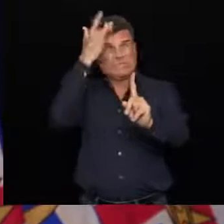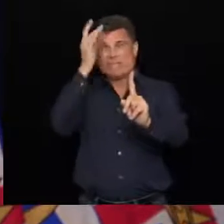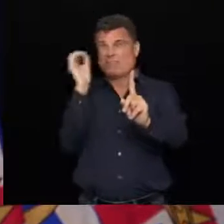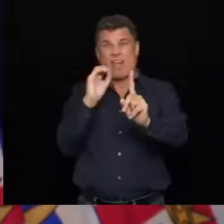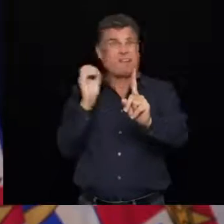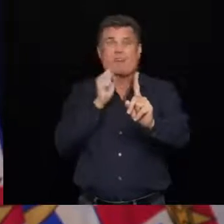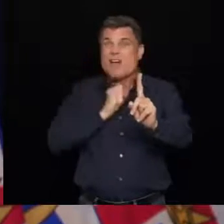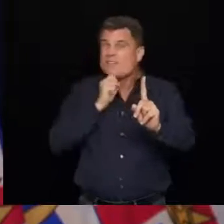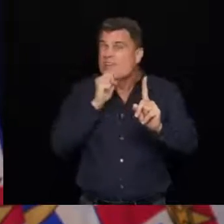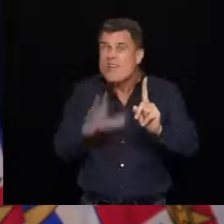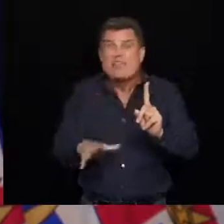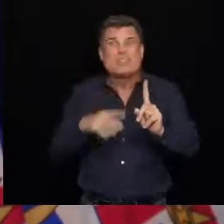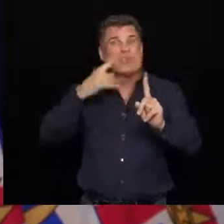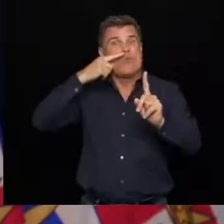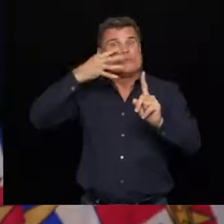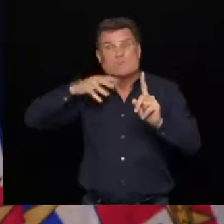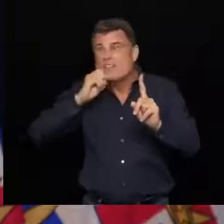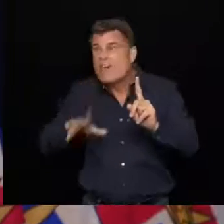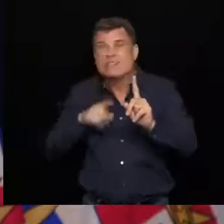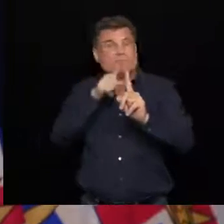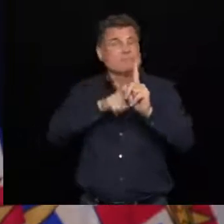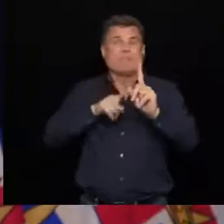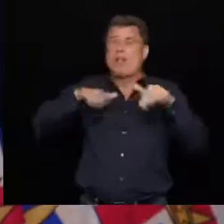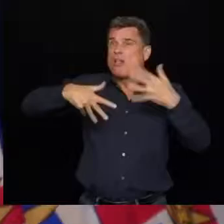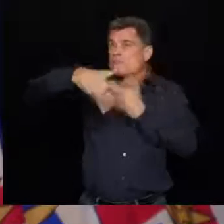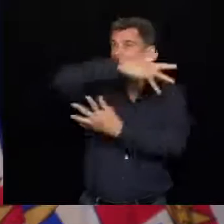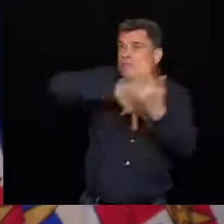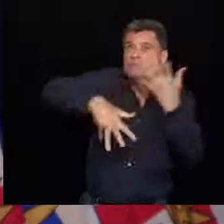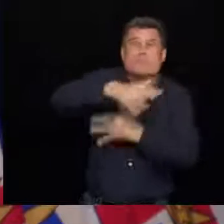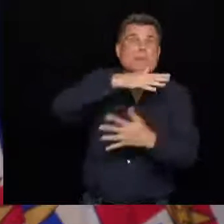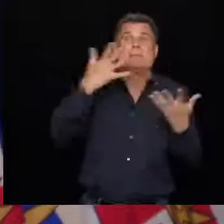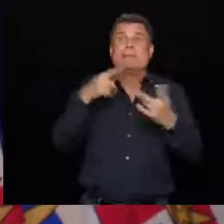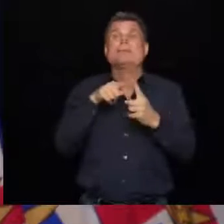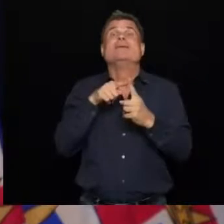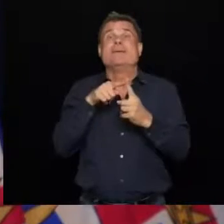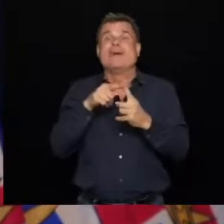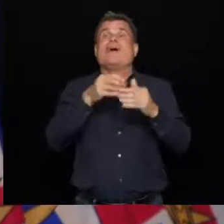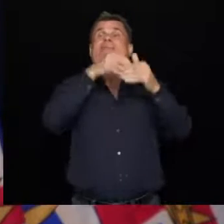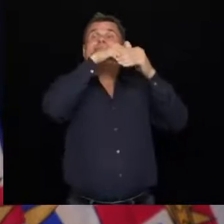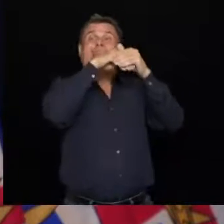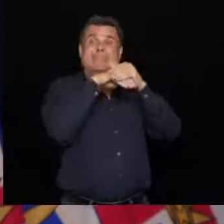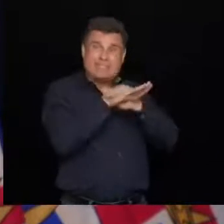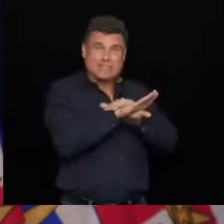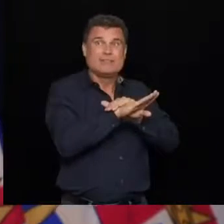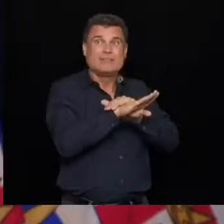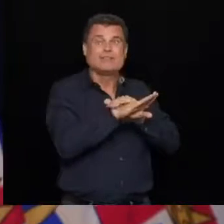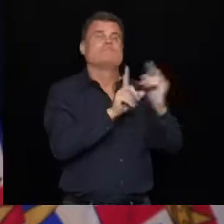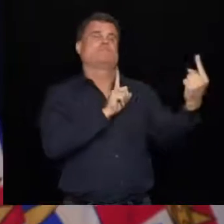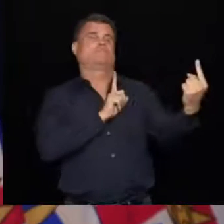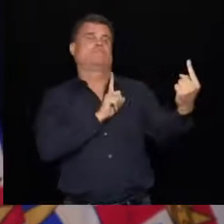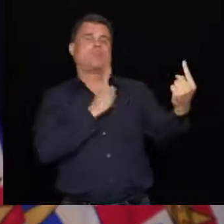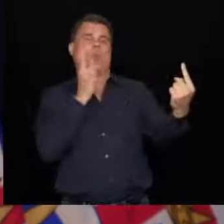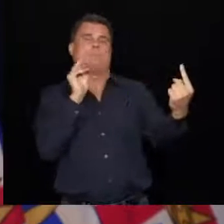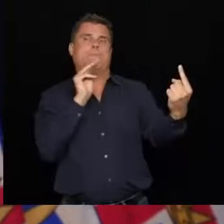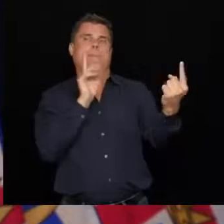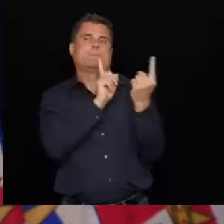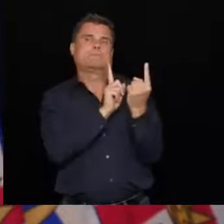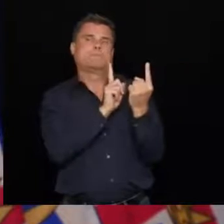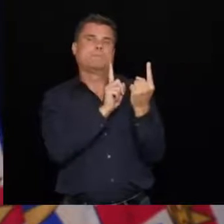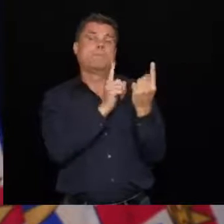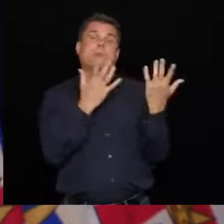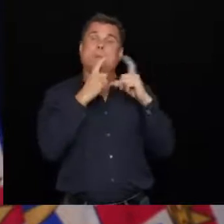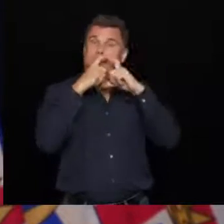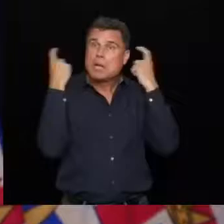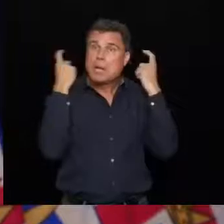was indoors, they were at least a meter away, they were wearing a mask. There's an assessment that's done on every single case and